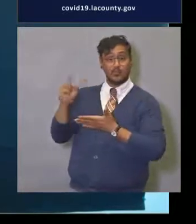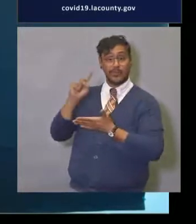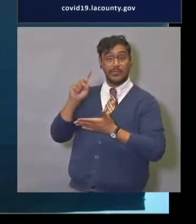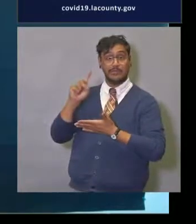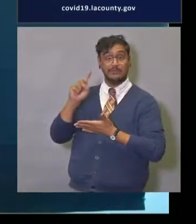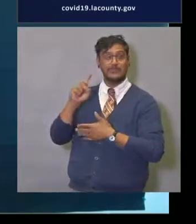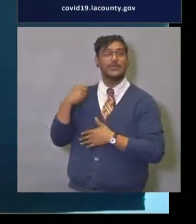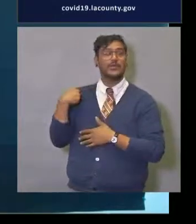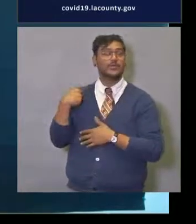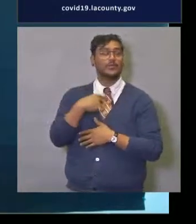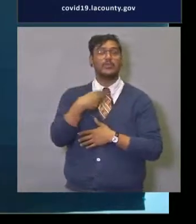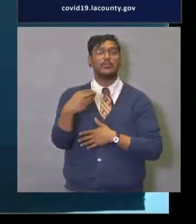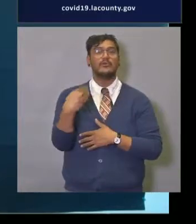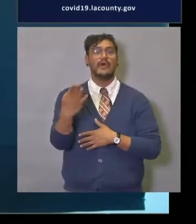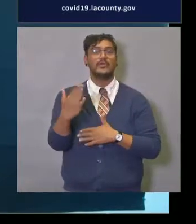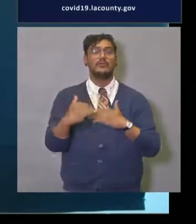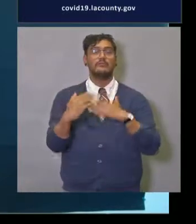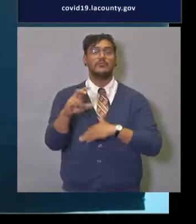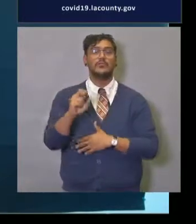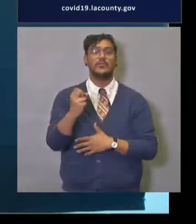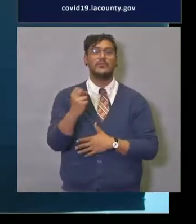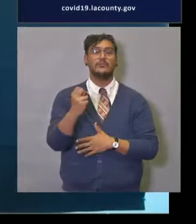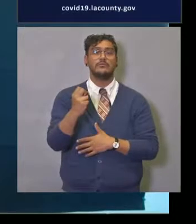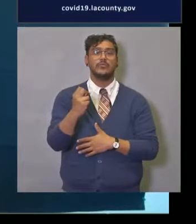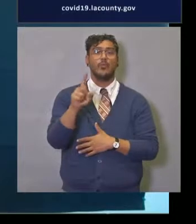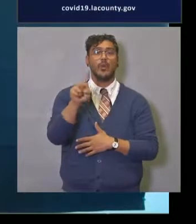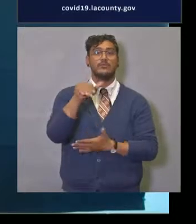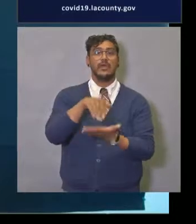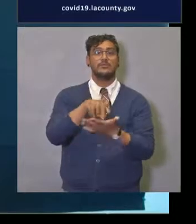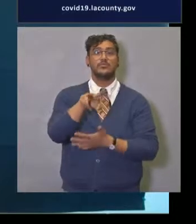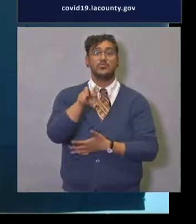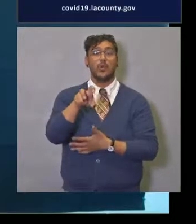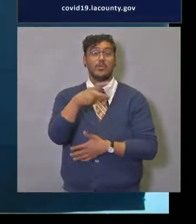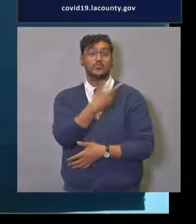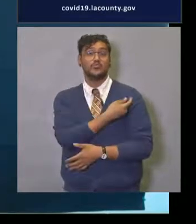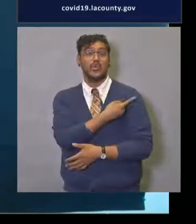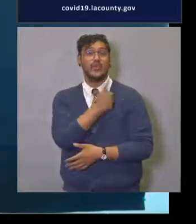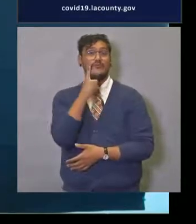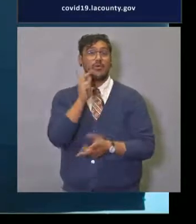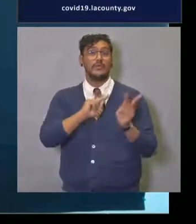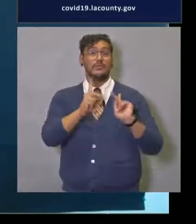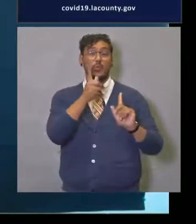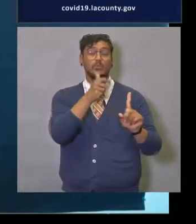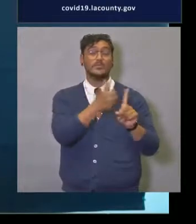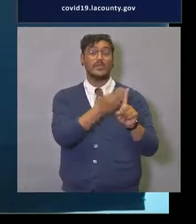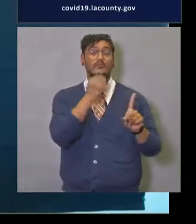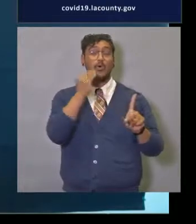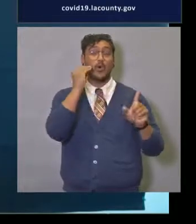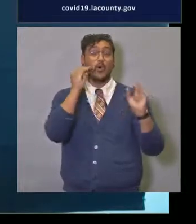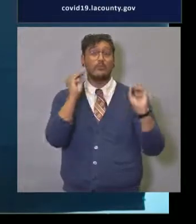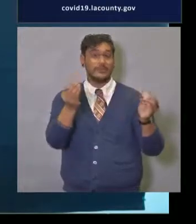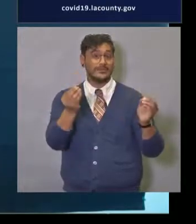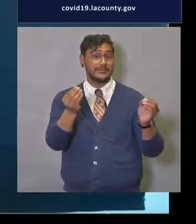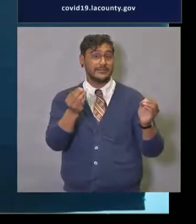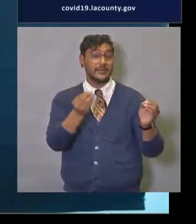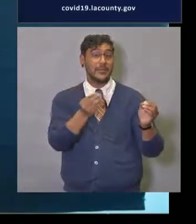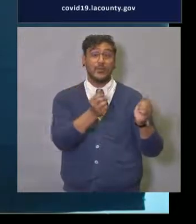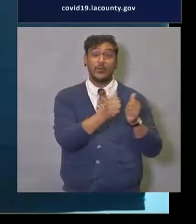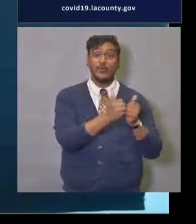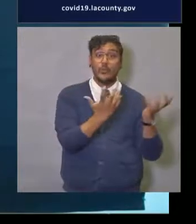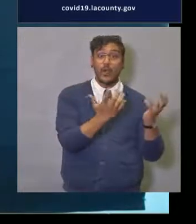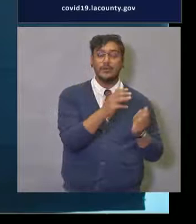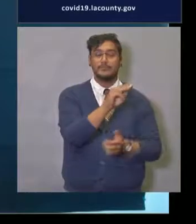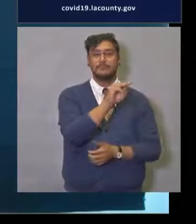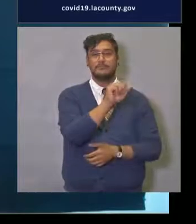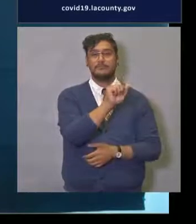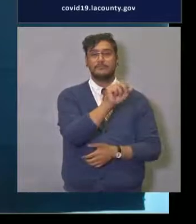had provided over 1,200 doses to homeless individuals, and that's largely using the Moderna vaccine. We're happy to